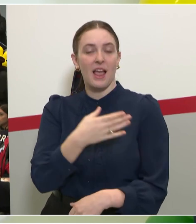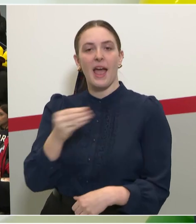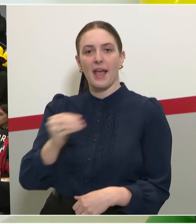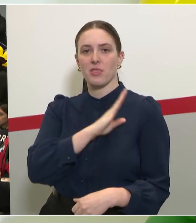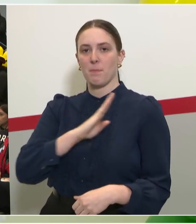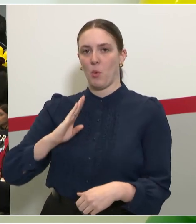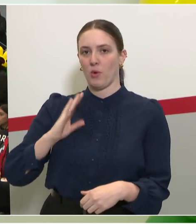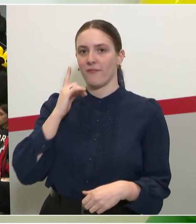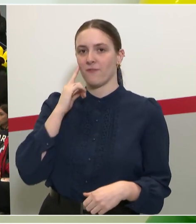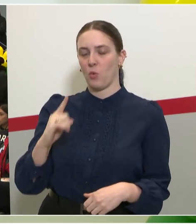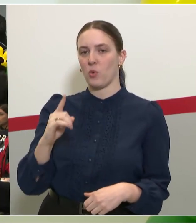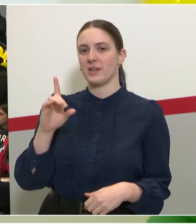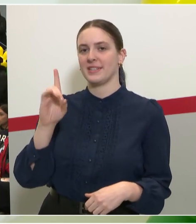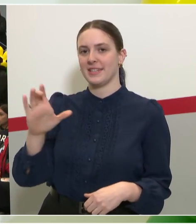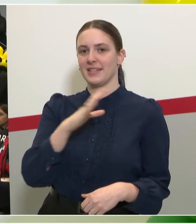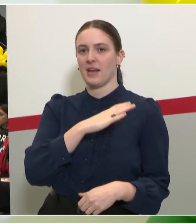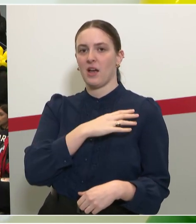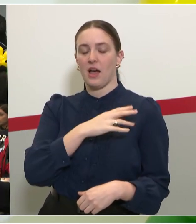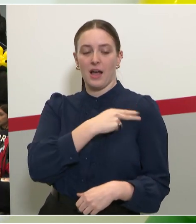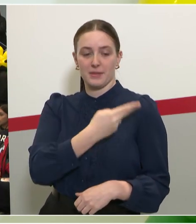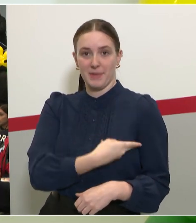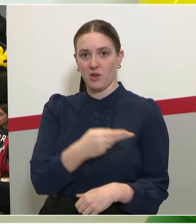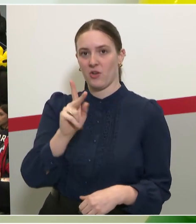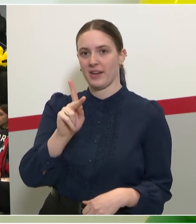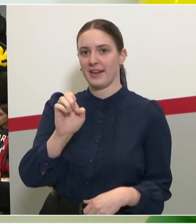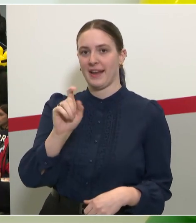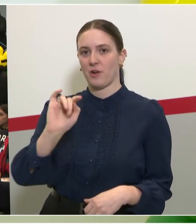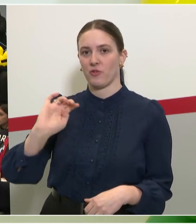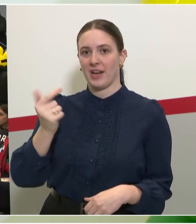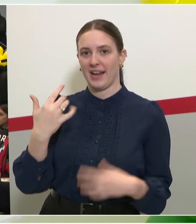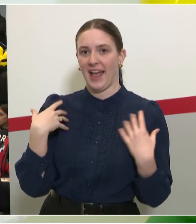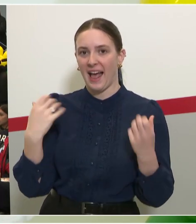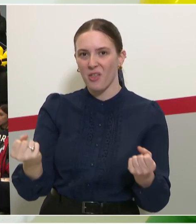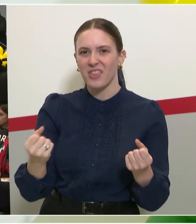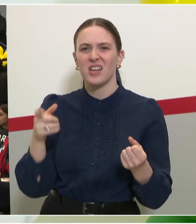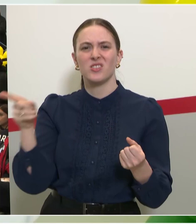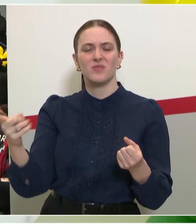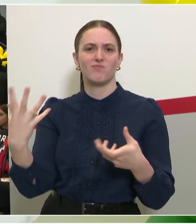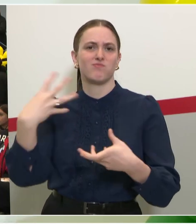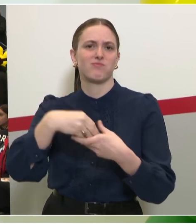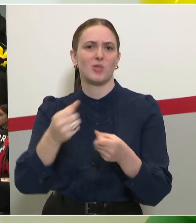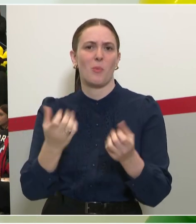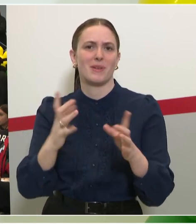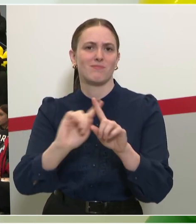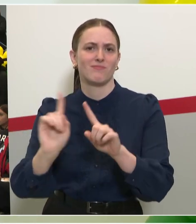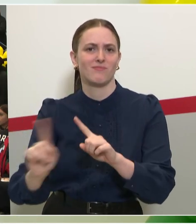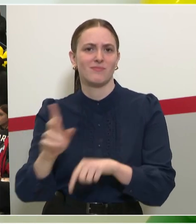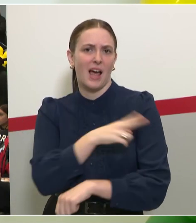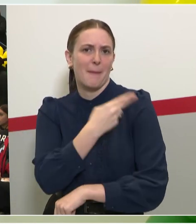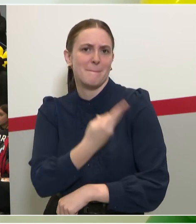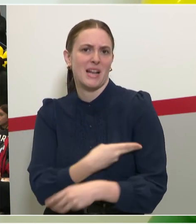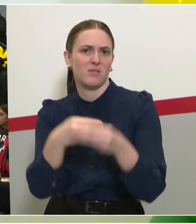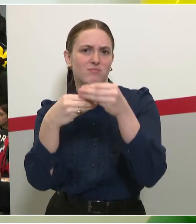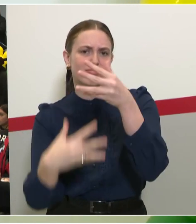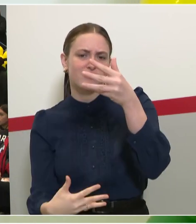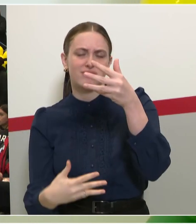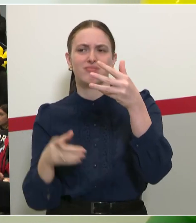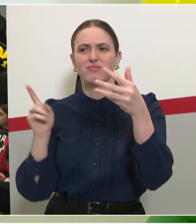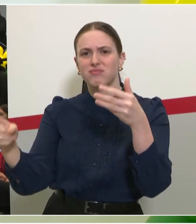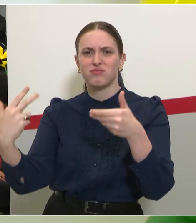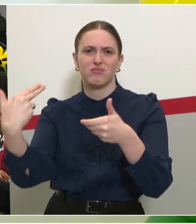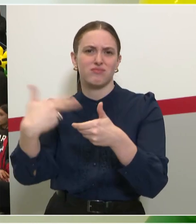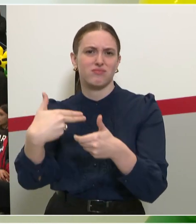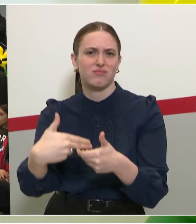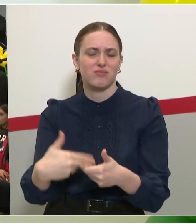Kettering Health, and serves as a member of Essential Hospitals. But before we get to our CEO